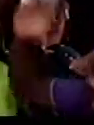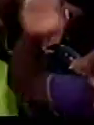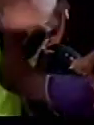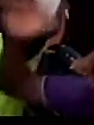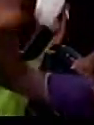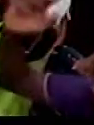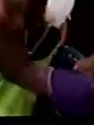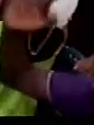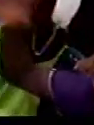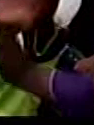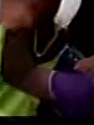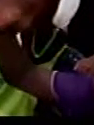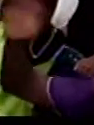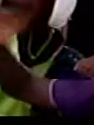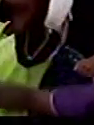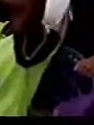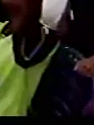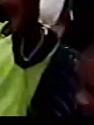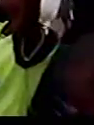your prayer.